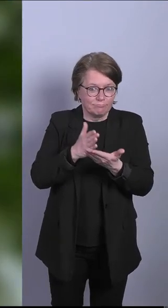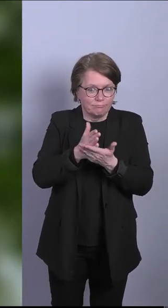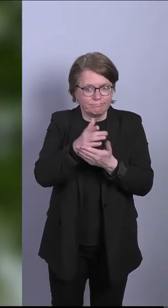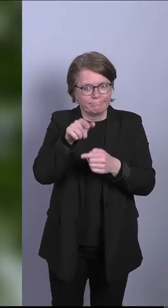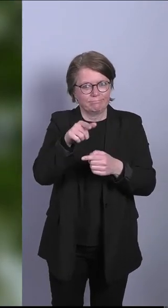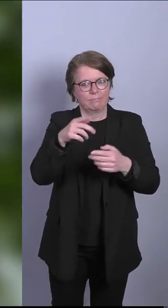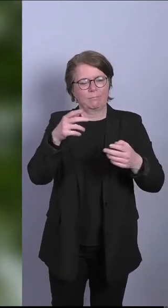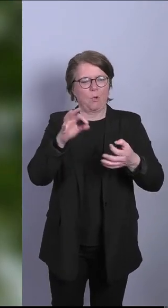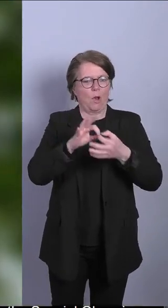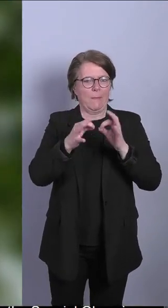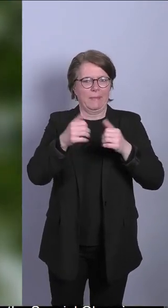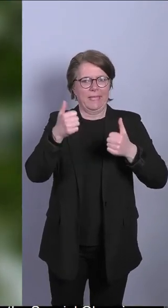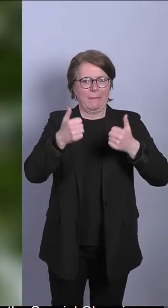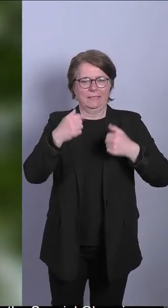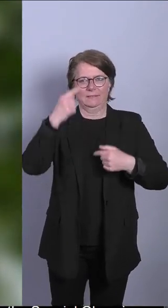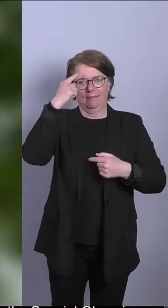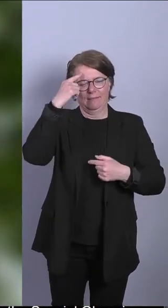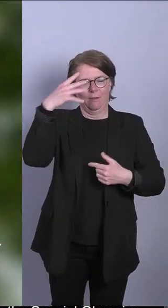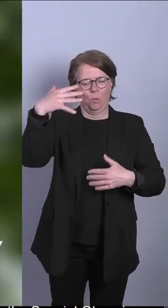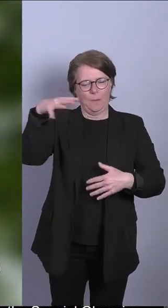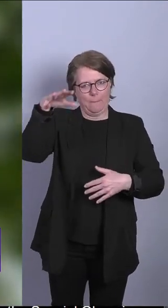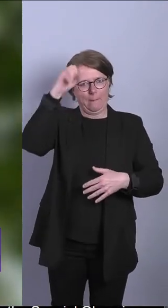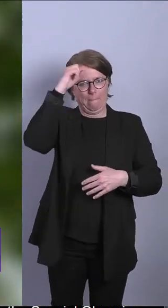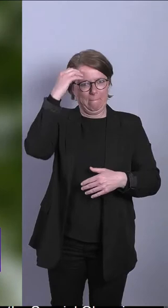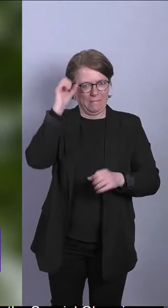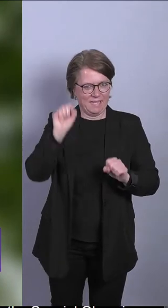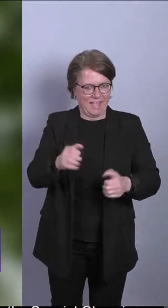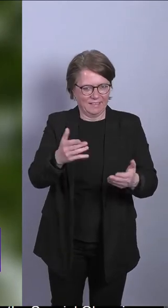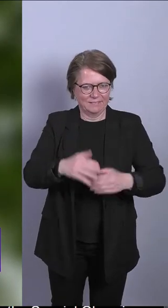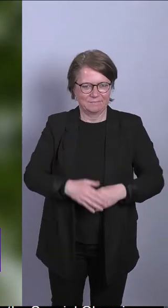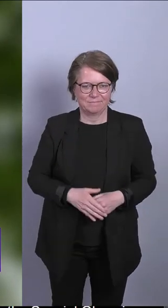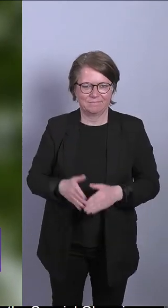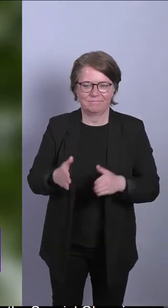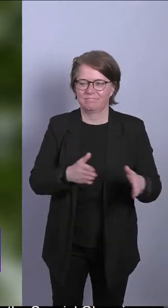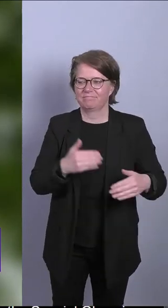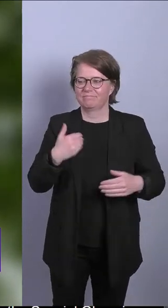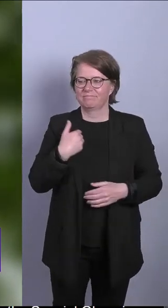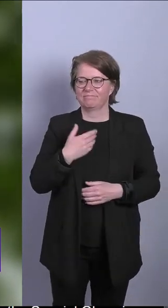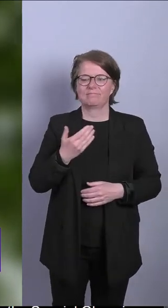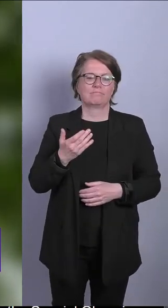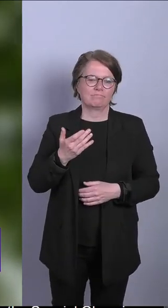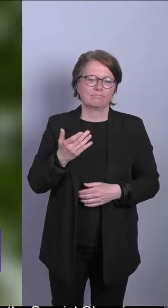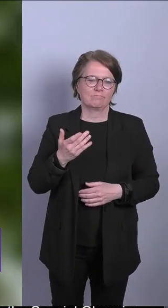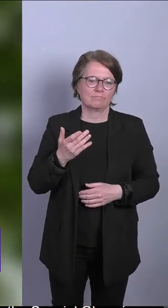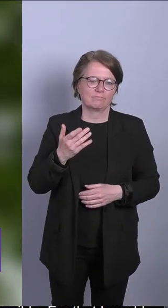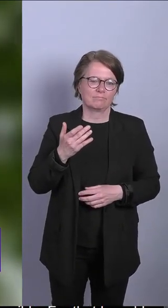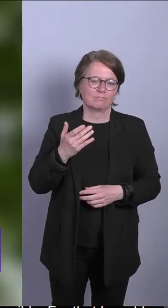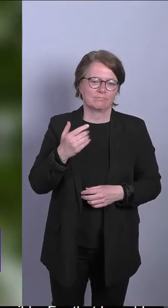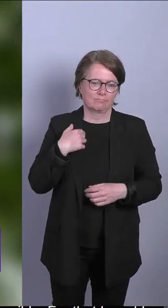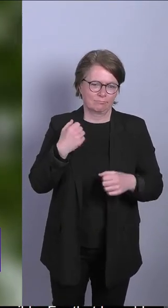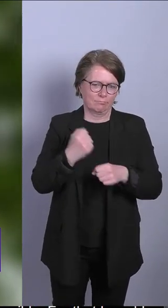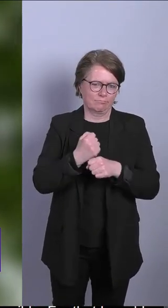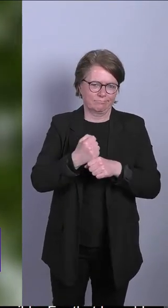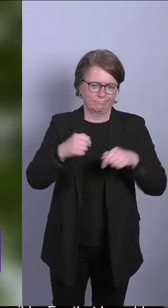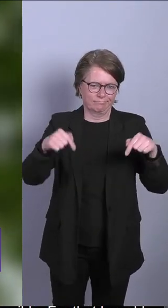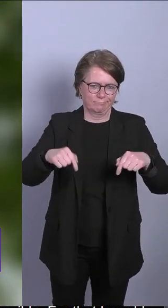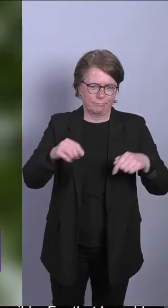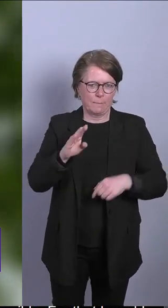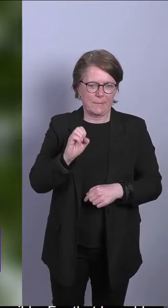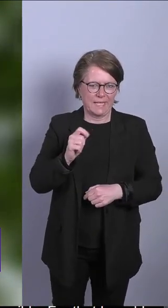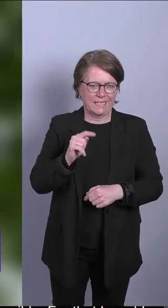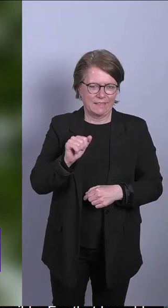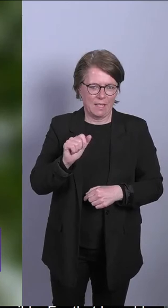of all, a lot of fun. Hello from America. My name is Bettina Hoy, and I'm currently working here as a trainer with